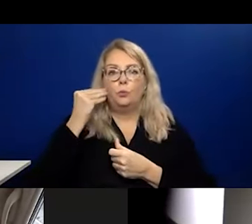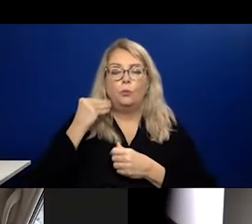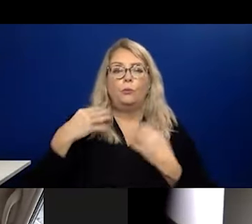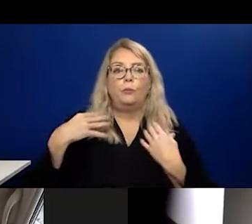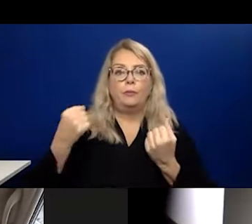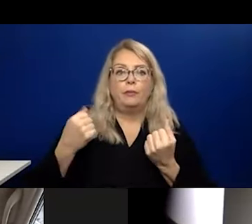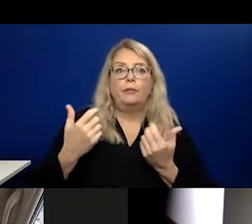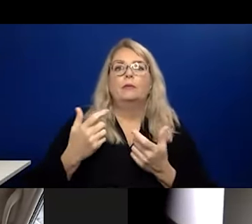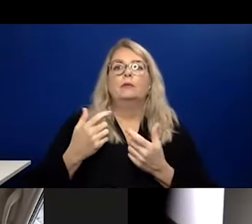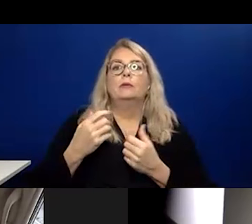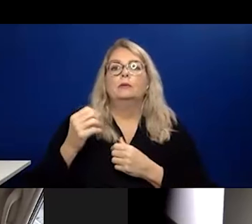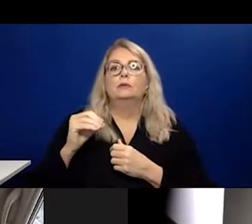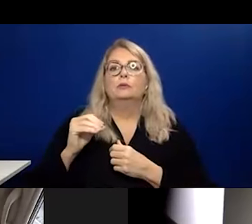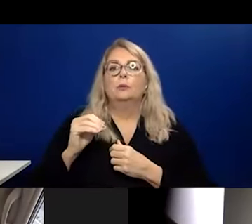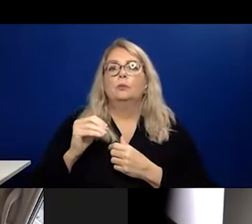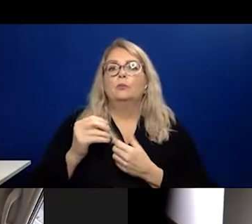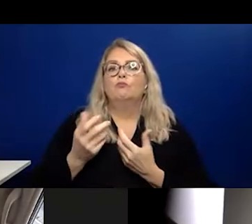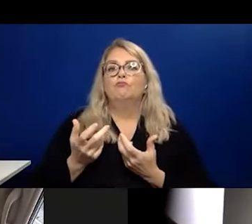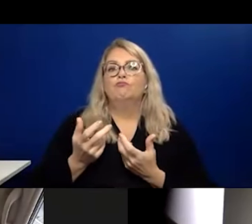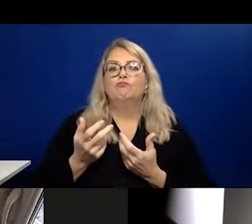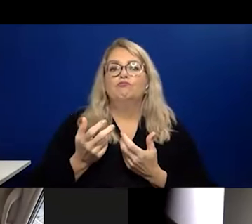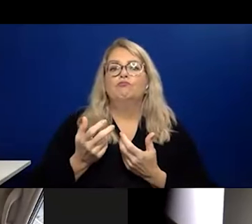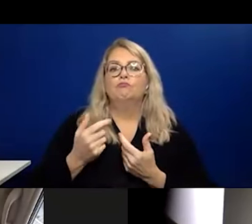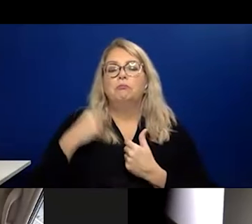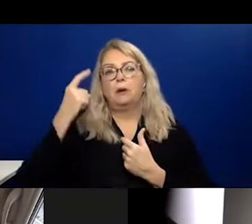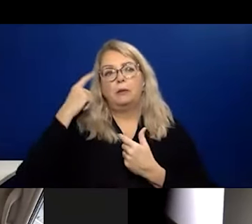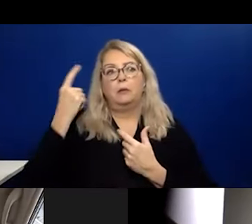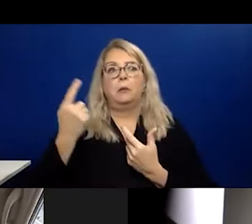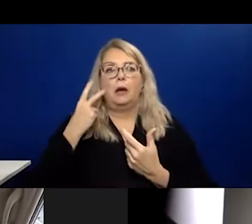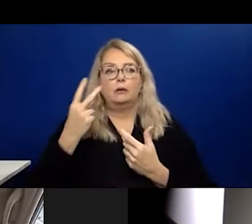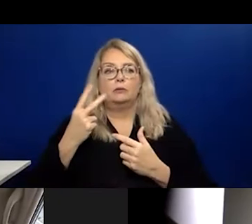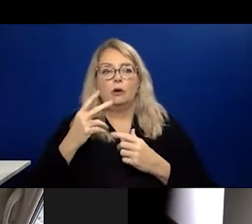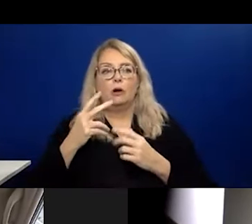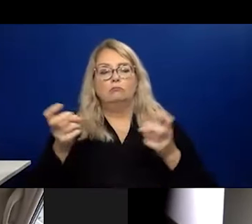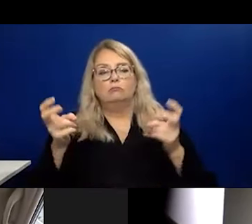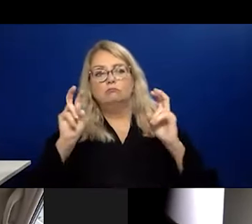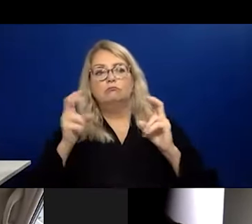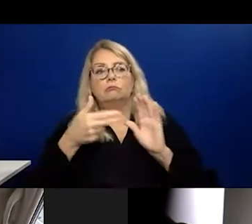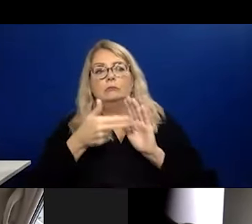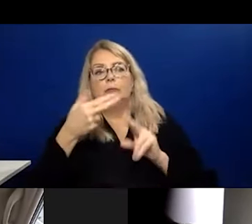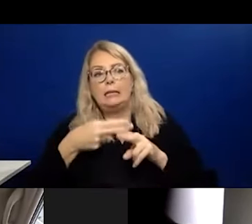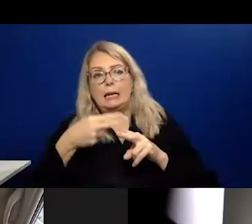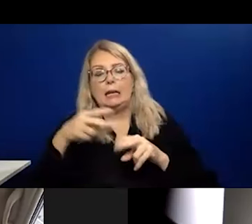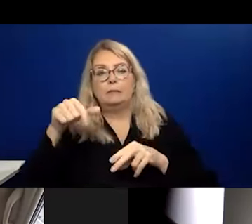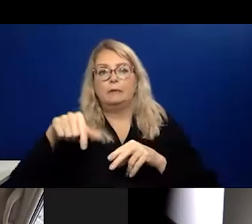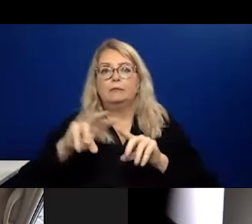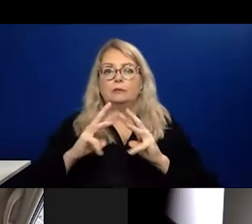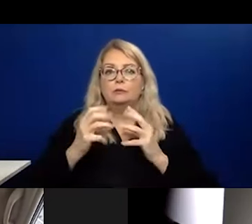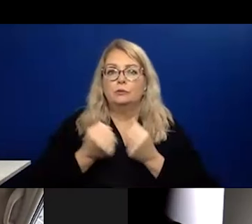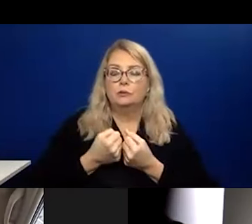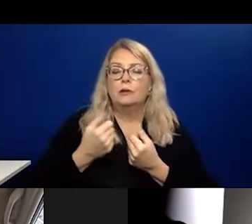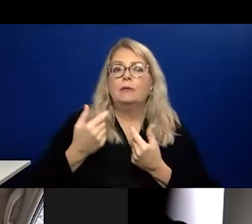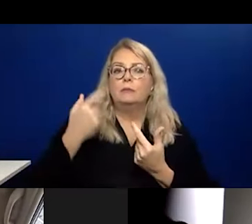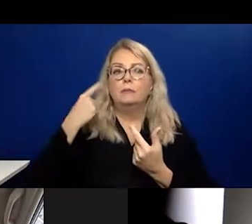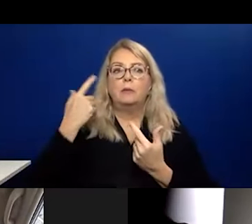access. So when I saw that, I thought, oh, okay, I just want to check it out. Well, thank you. Thank you so much, Sage, for coming. And this